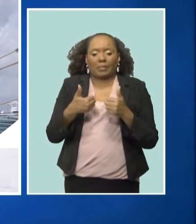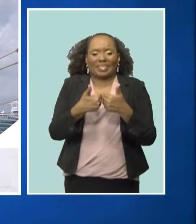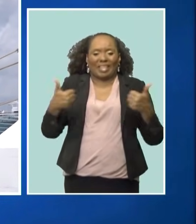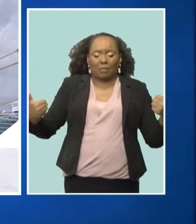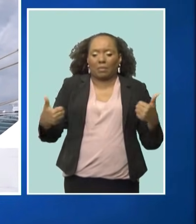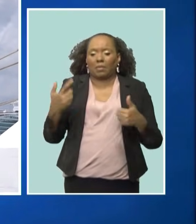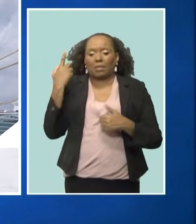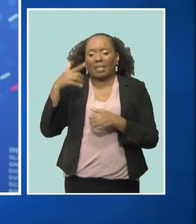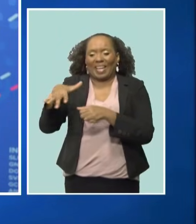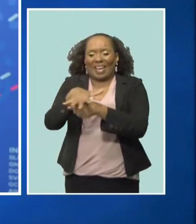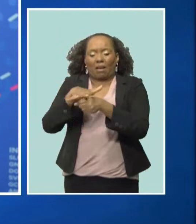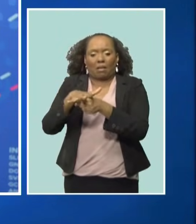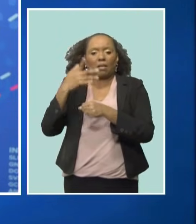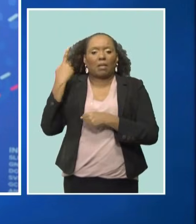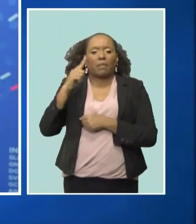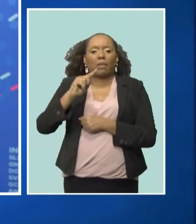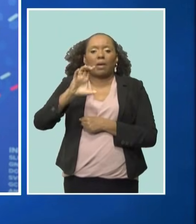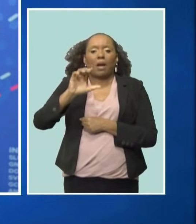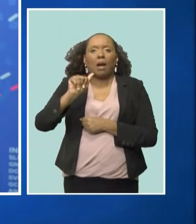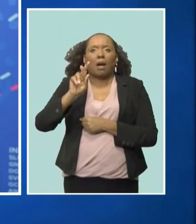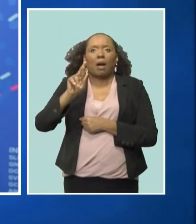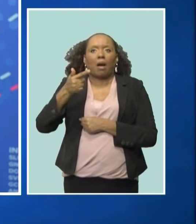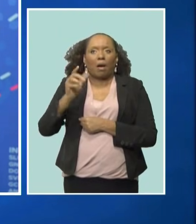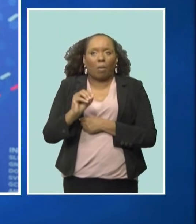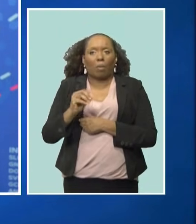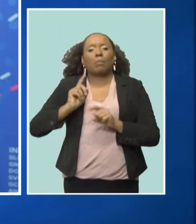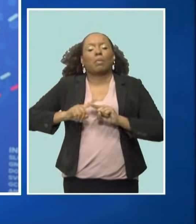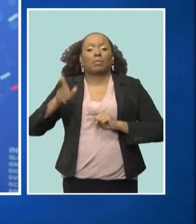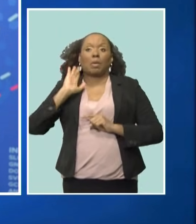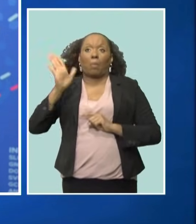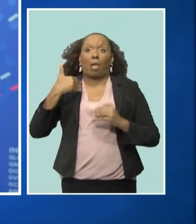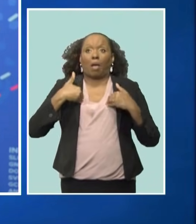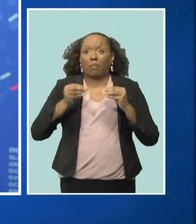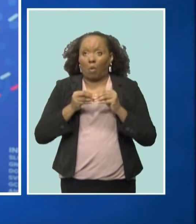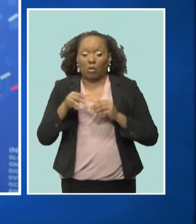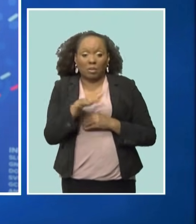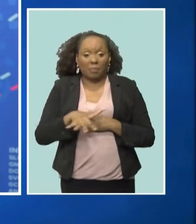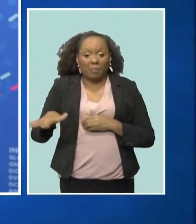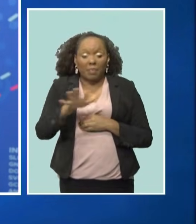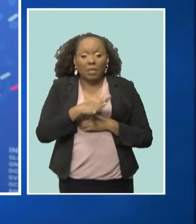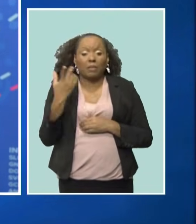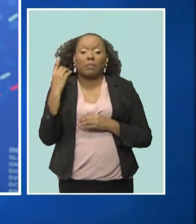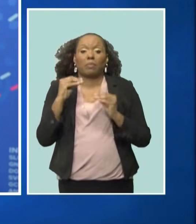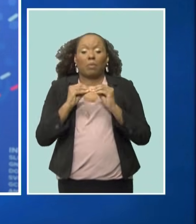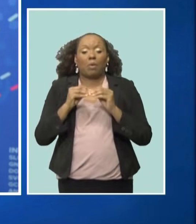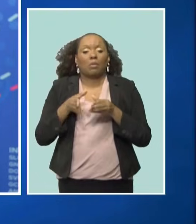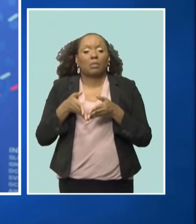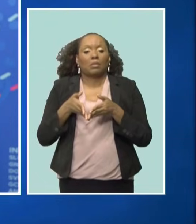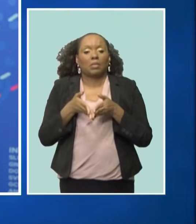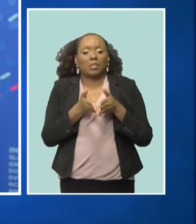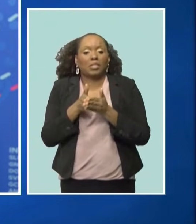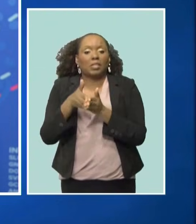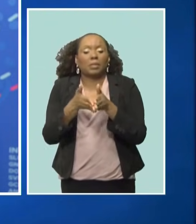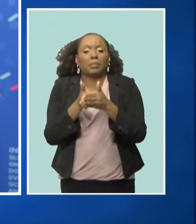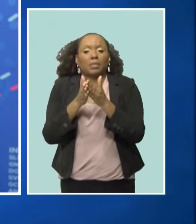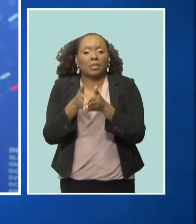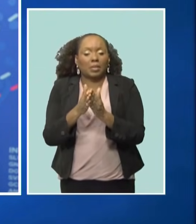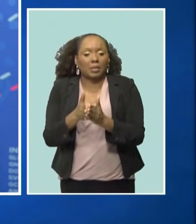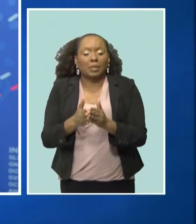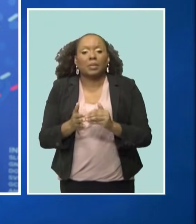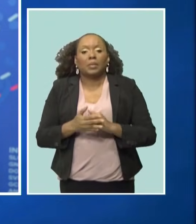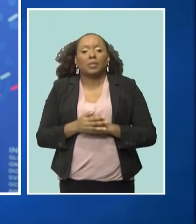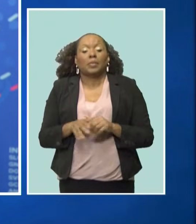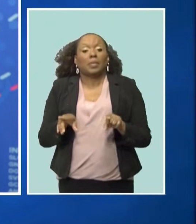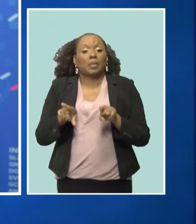for cargo, at the same time freeing up the space within the deep water harbor to accommodate additional ships coming into the port. The port